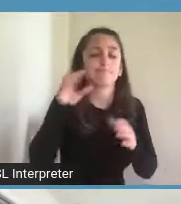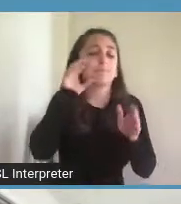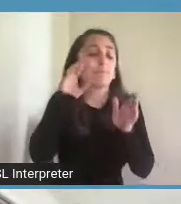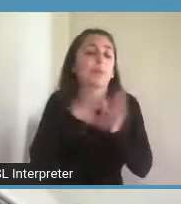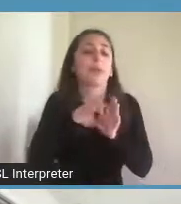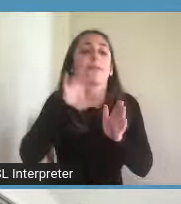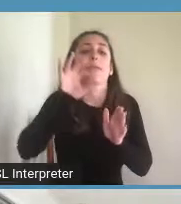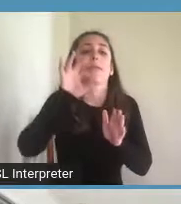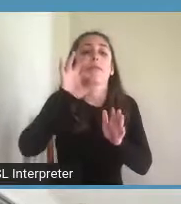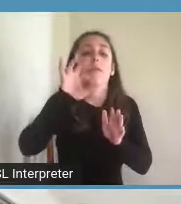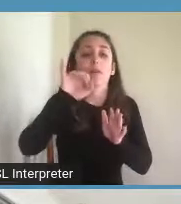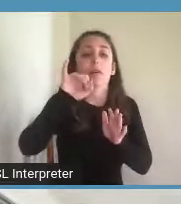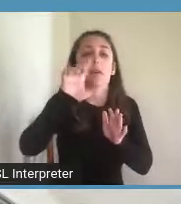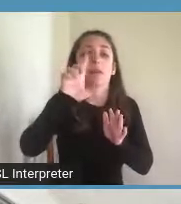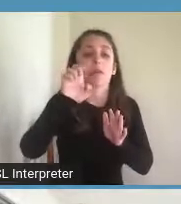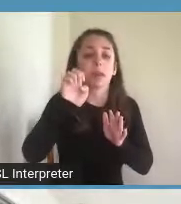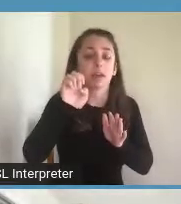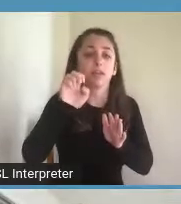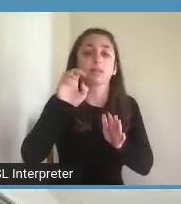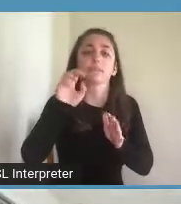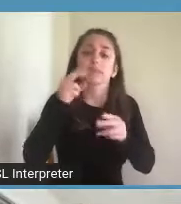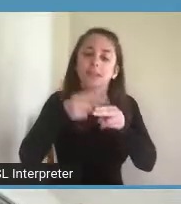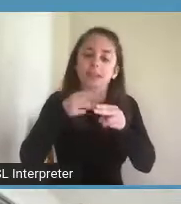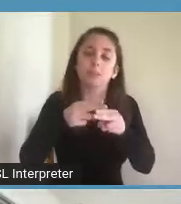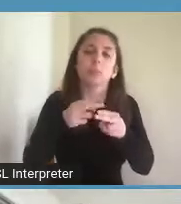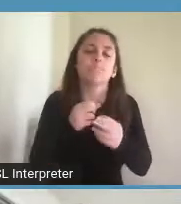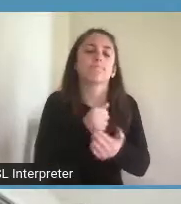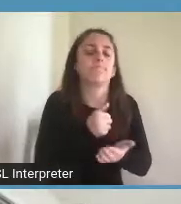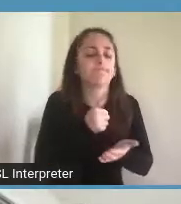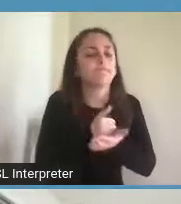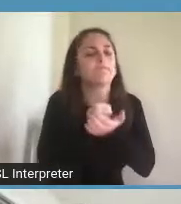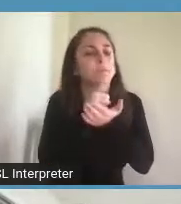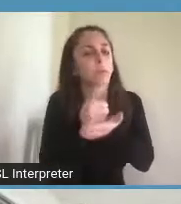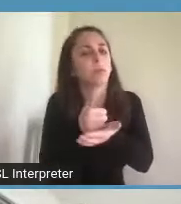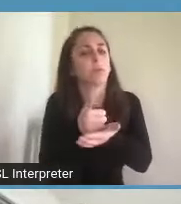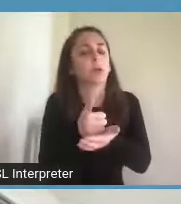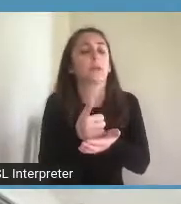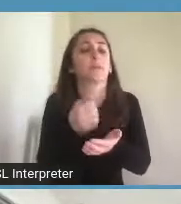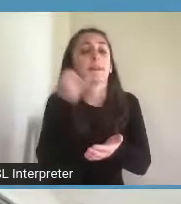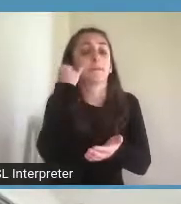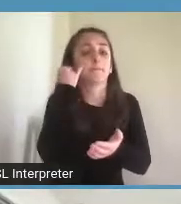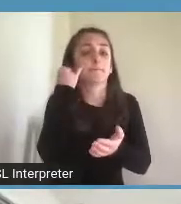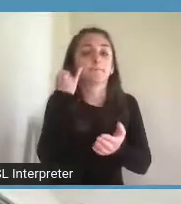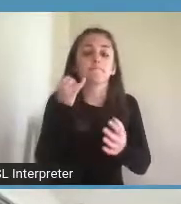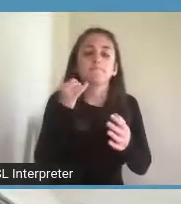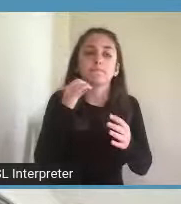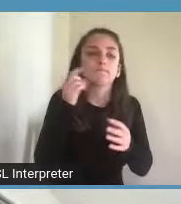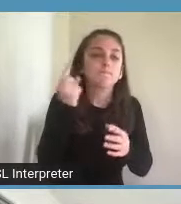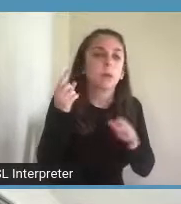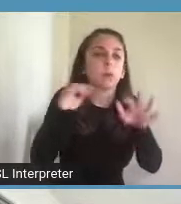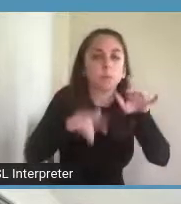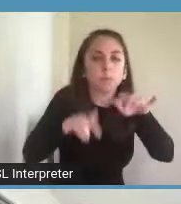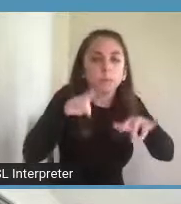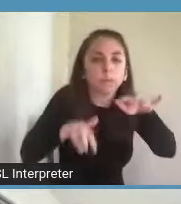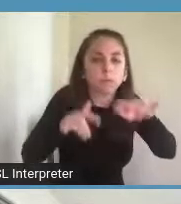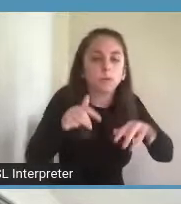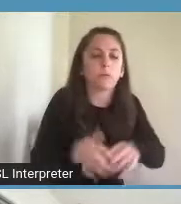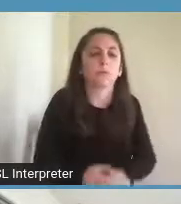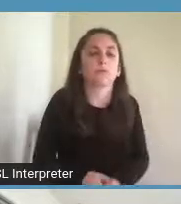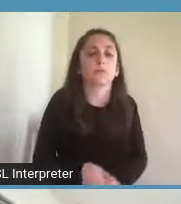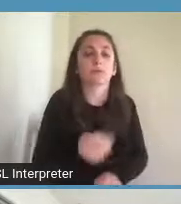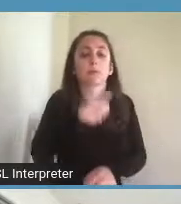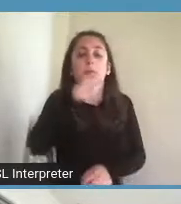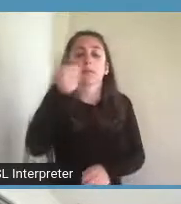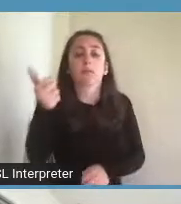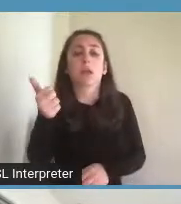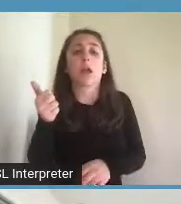are going to help you rank highly for when somebody does that search. Another thing you can do is answer